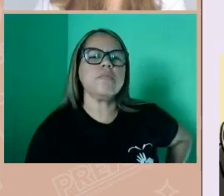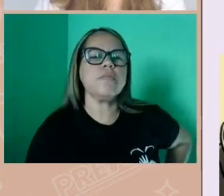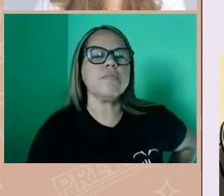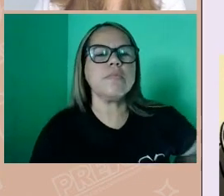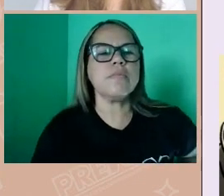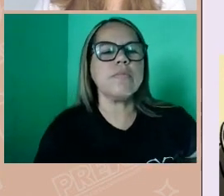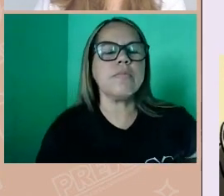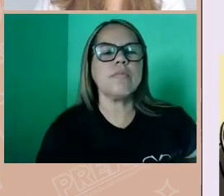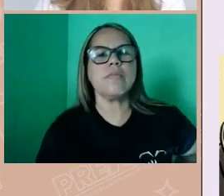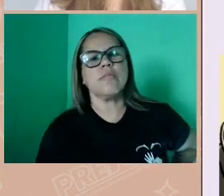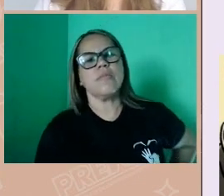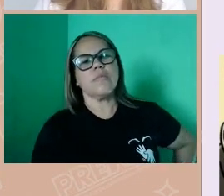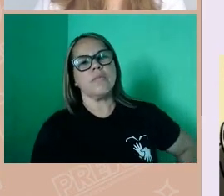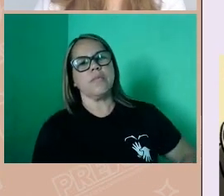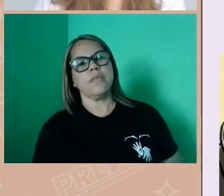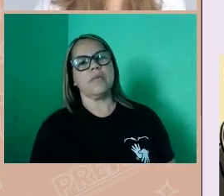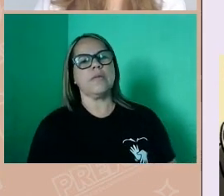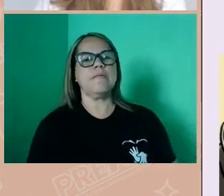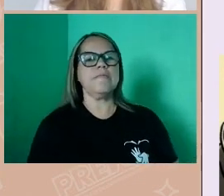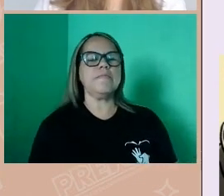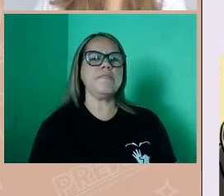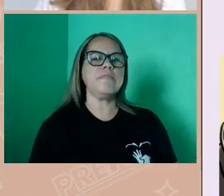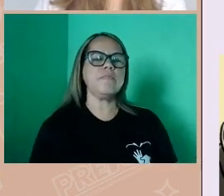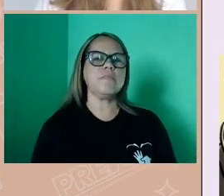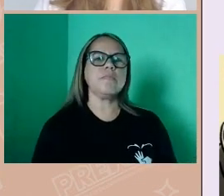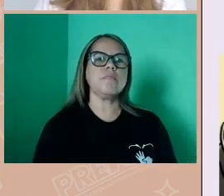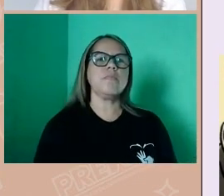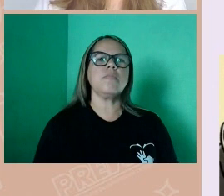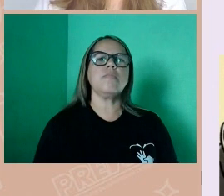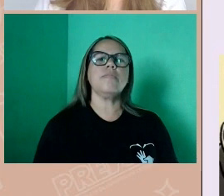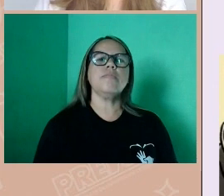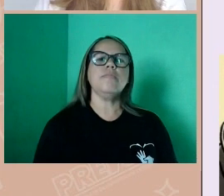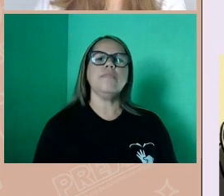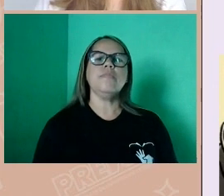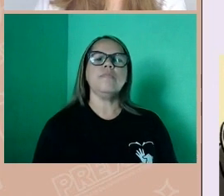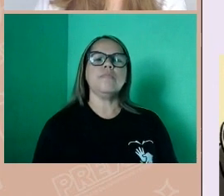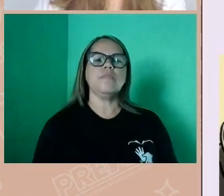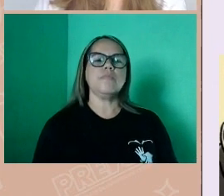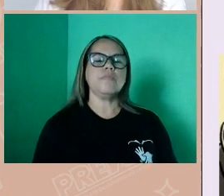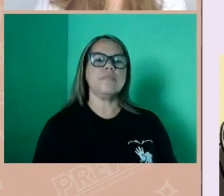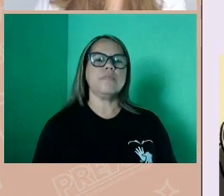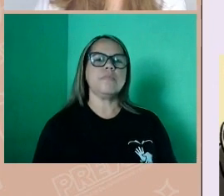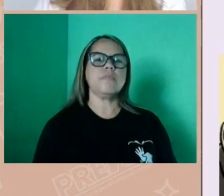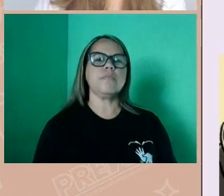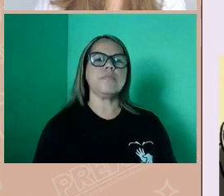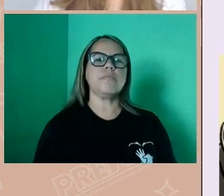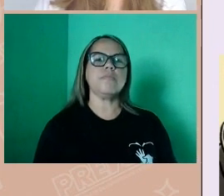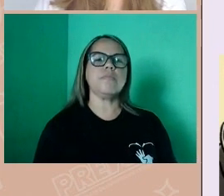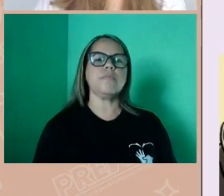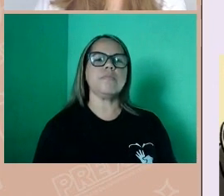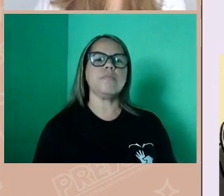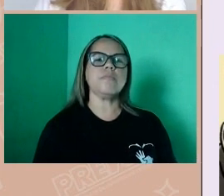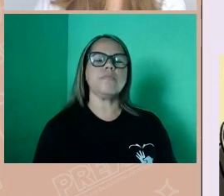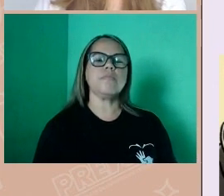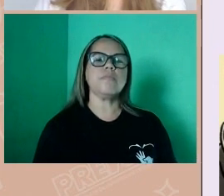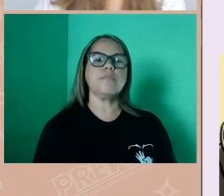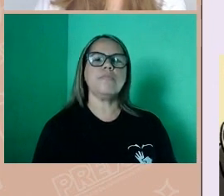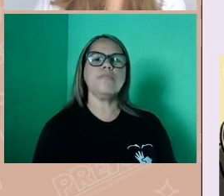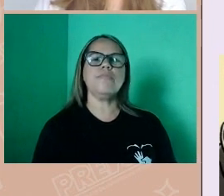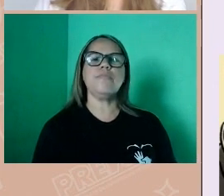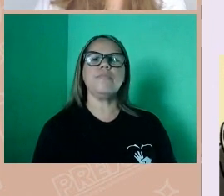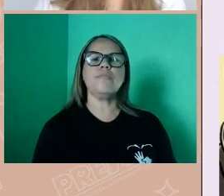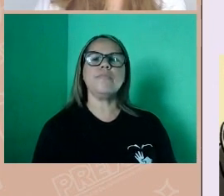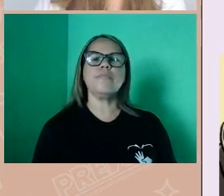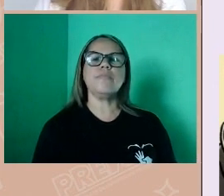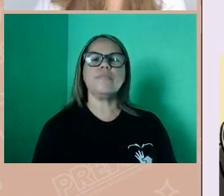Canadian author Margaret Atwood published in 1985 it takes place in the near future in